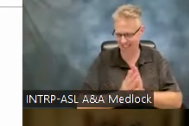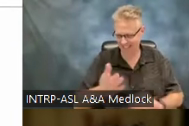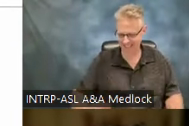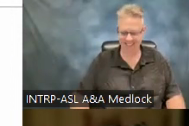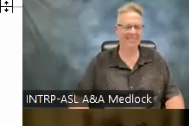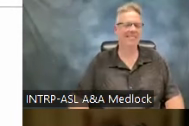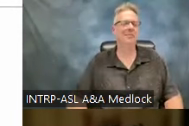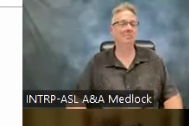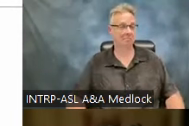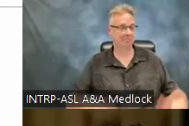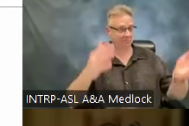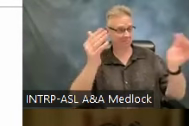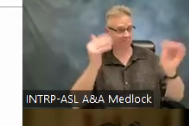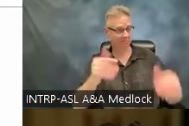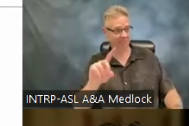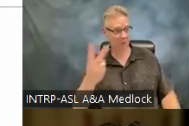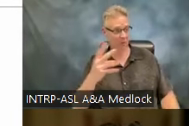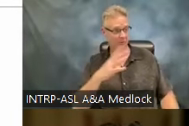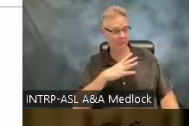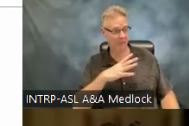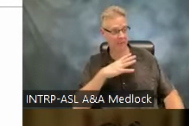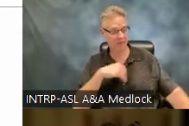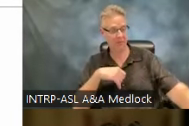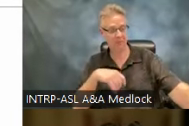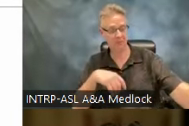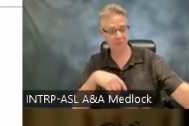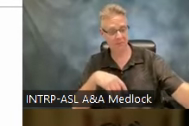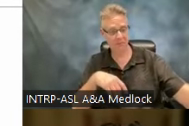Okay, can we move on to D2?